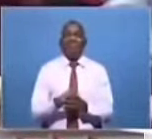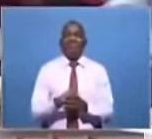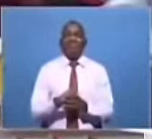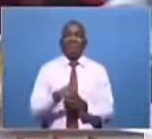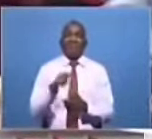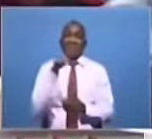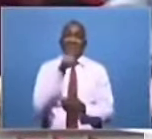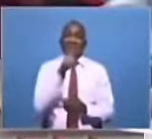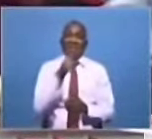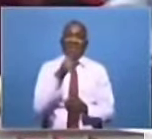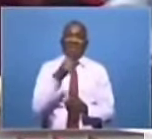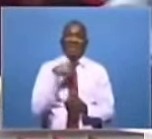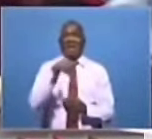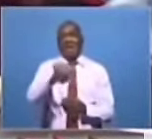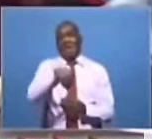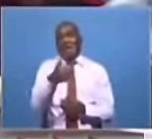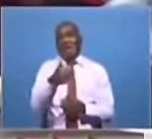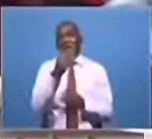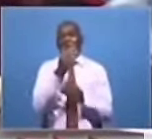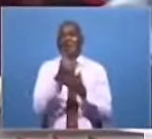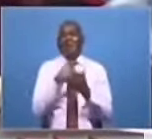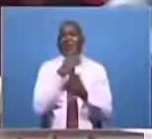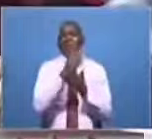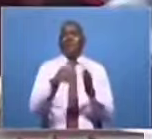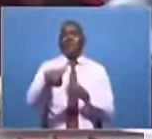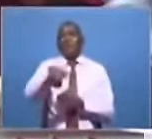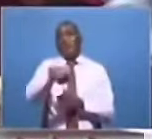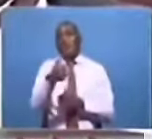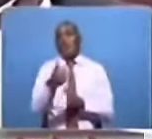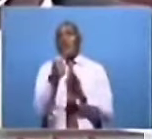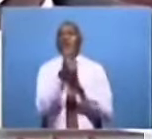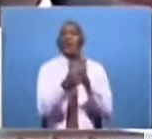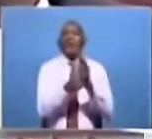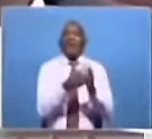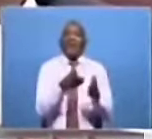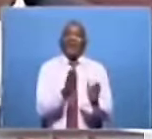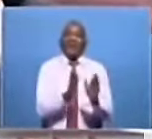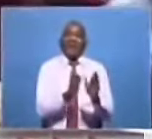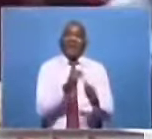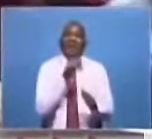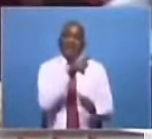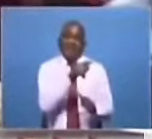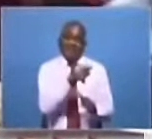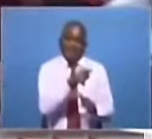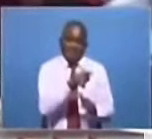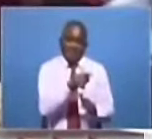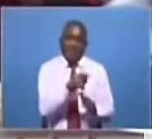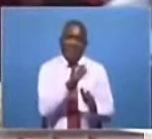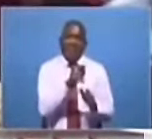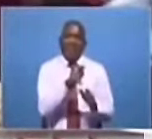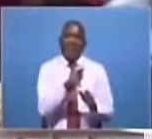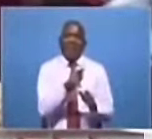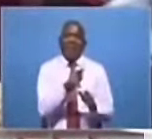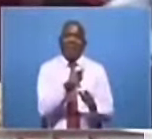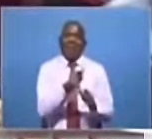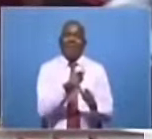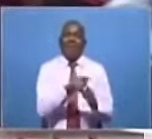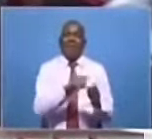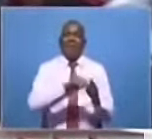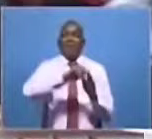perhaps there is some other law that enables 36 to be put out of